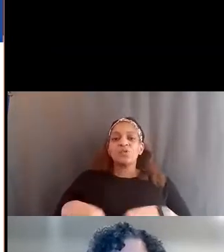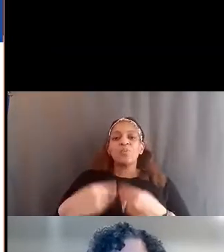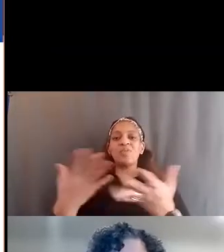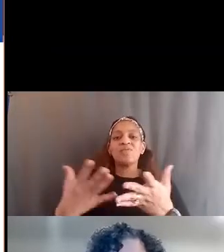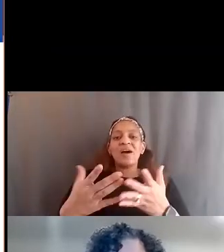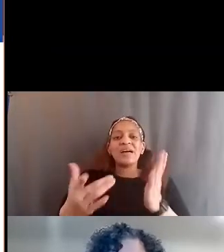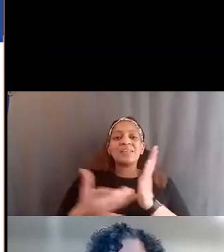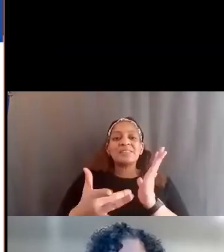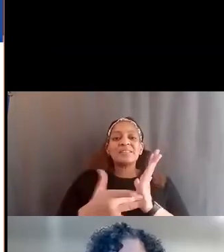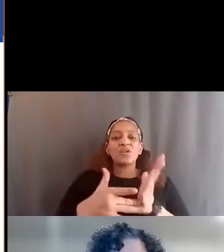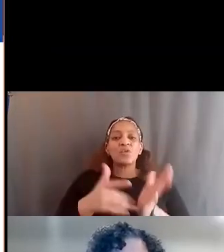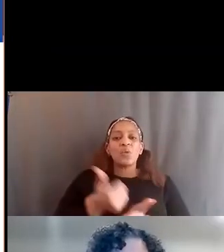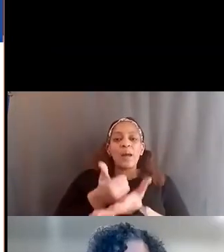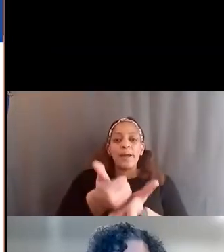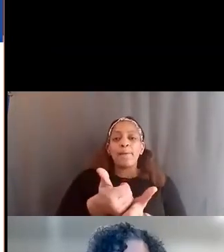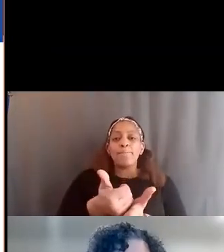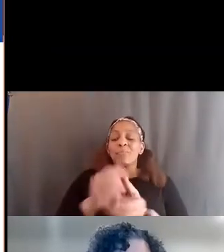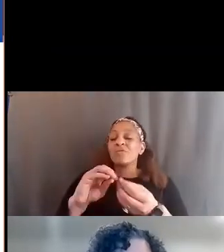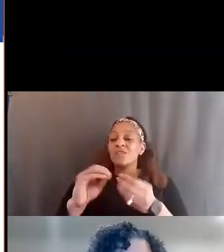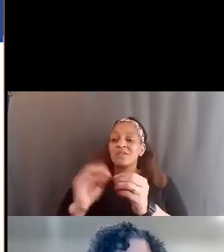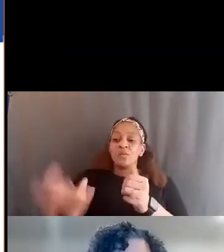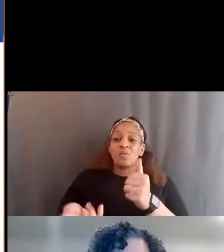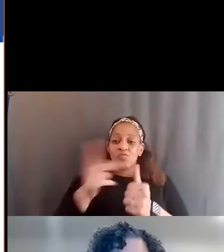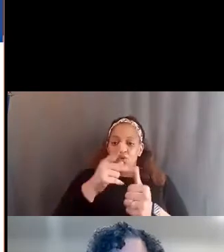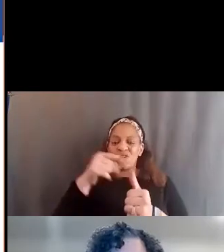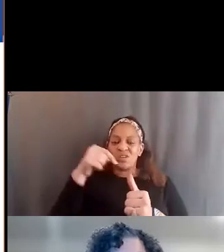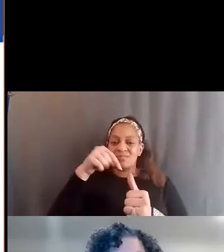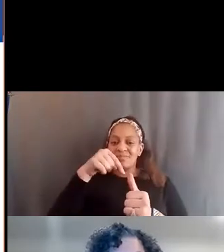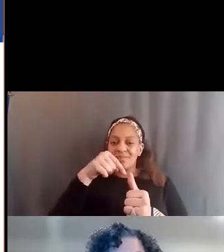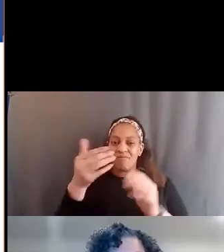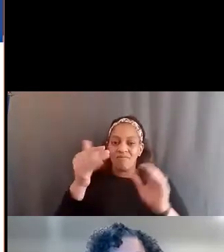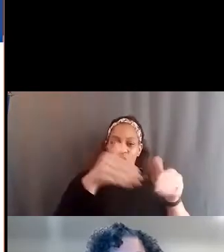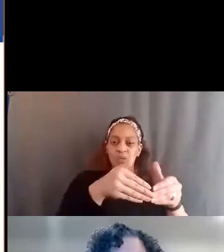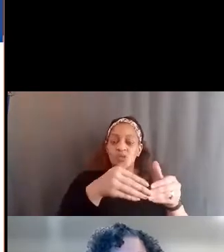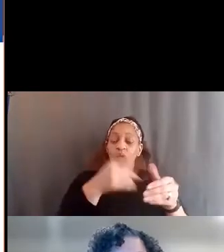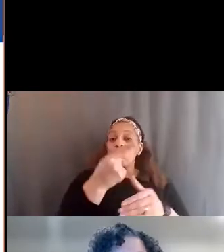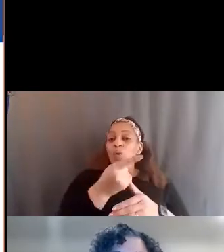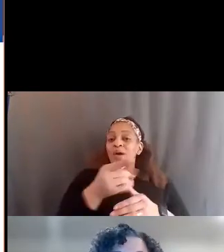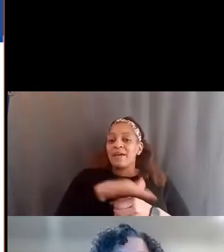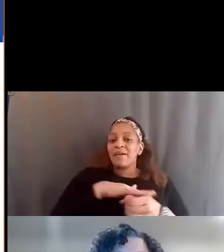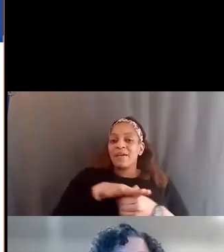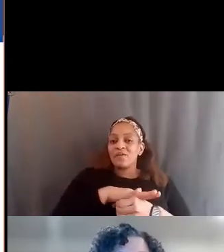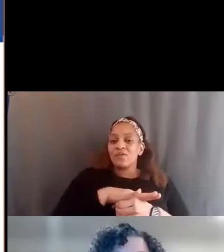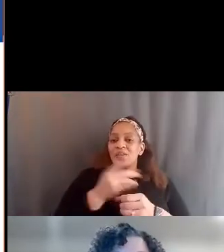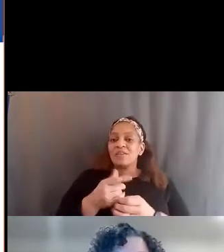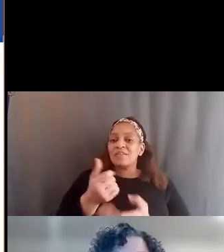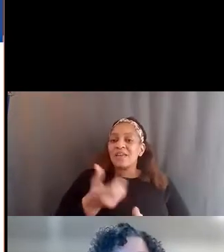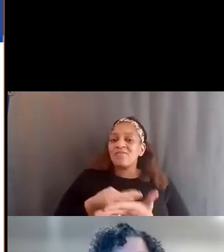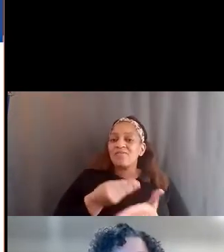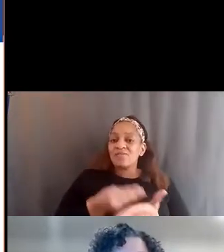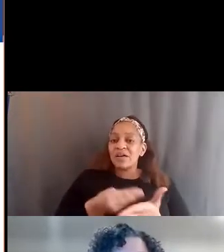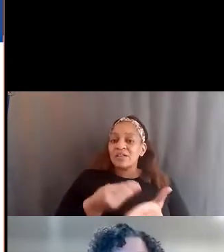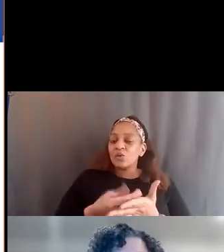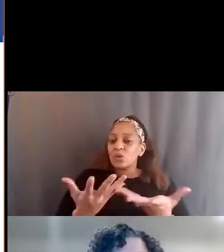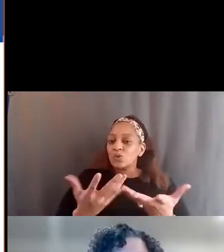the employment first priority. One of the areas that they funded was an initiative to co-create innovative